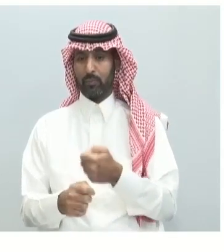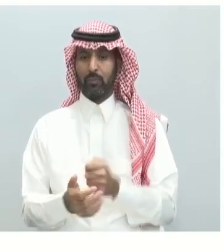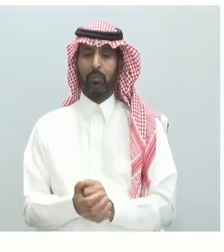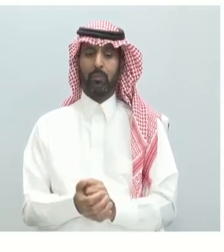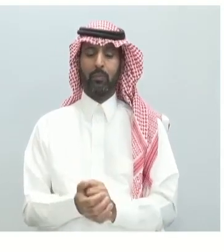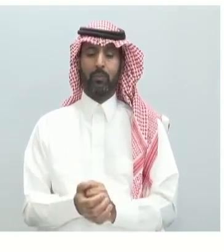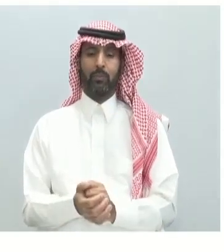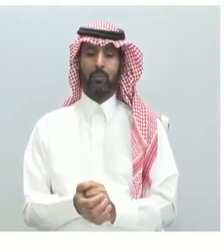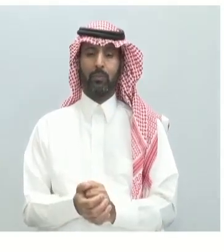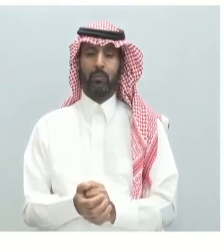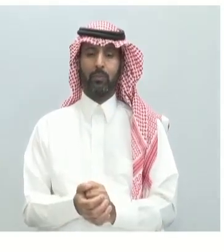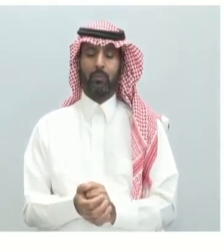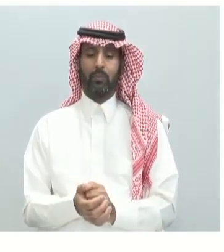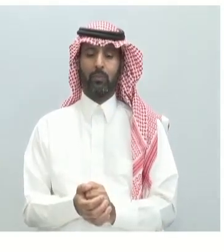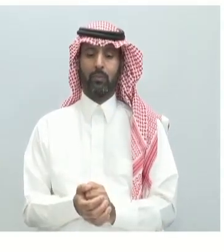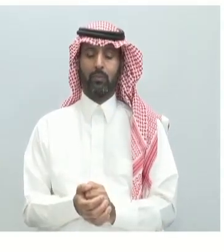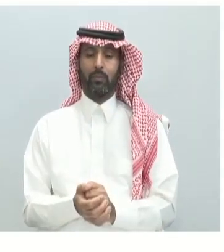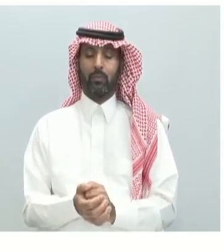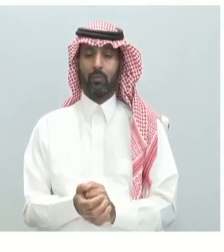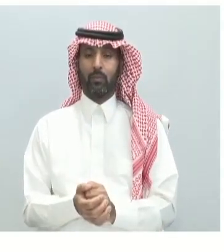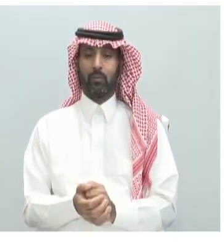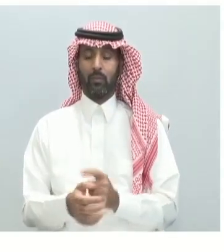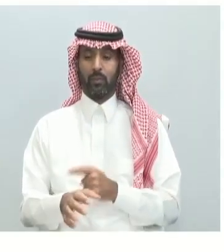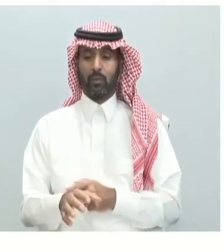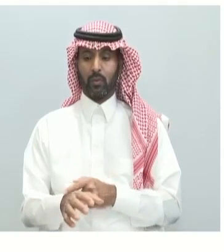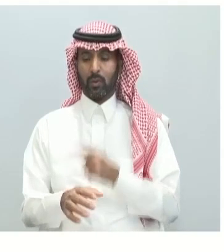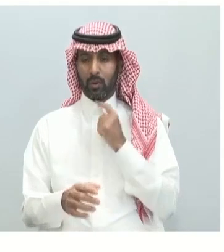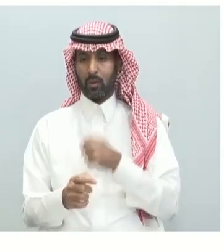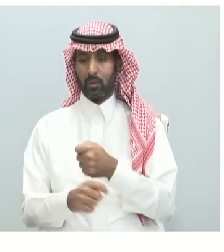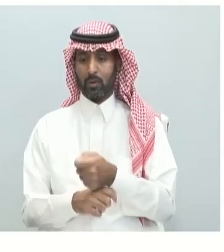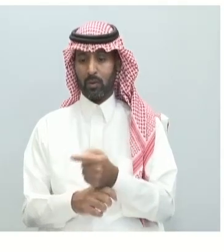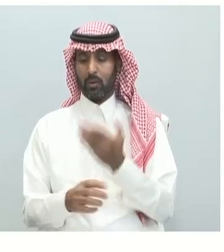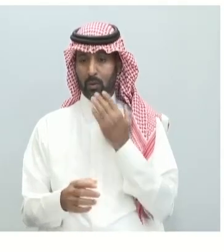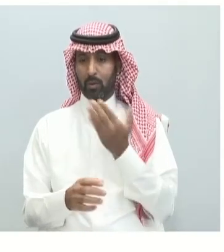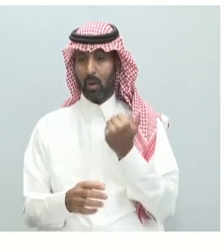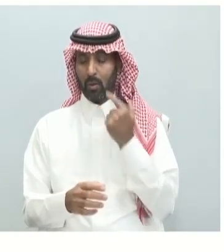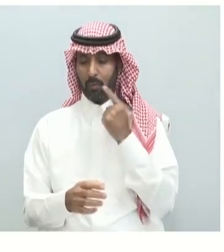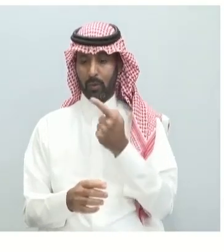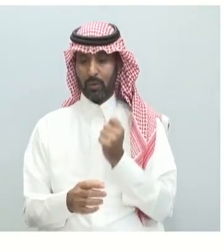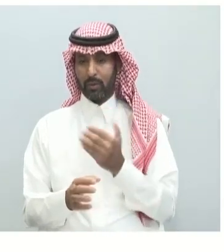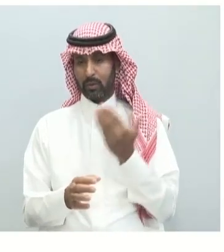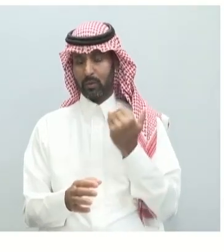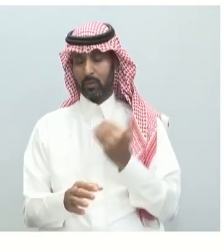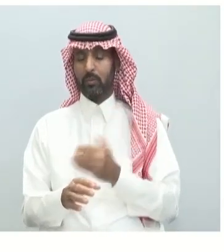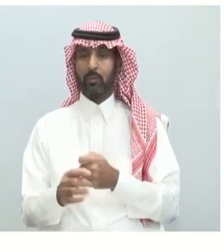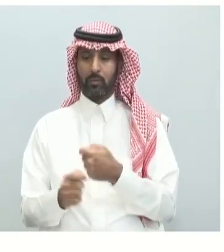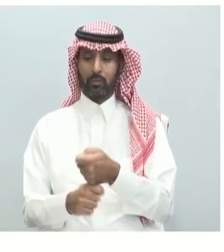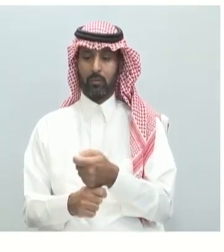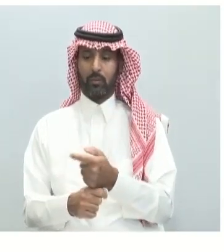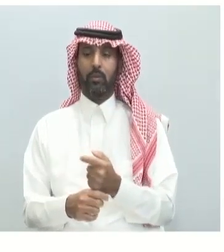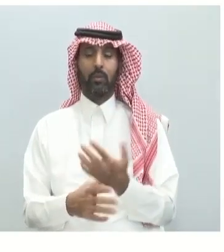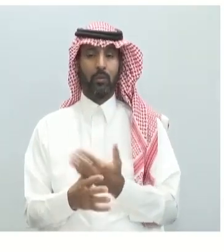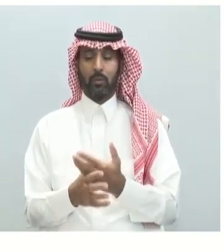for the farmers, that they get to spend time selling the food early in the year when they aren't as busy.